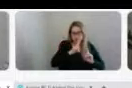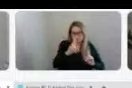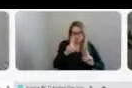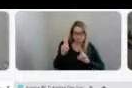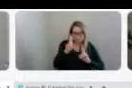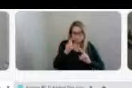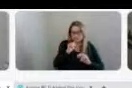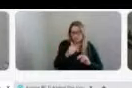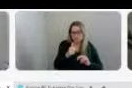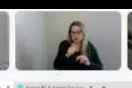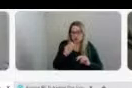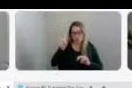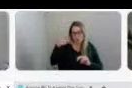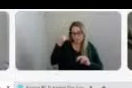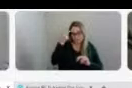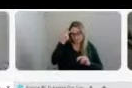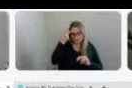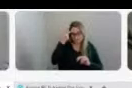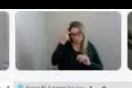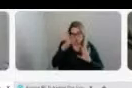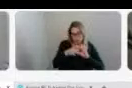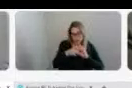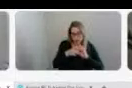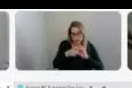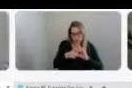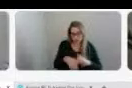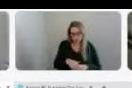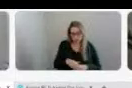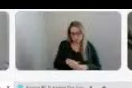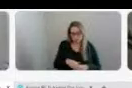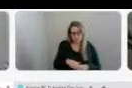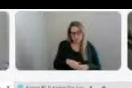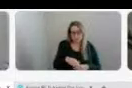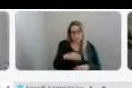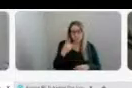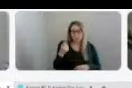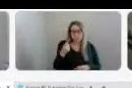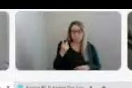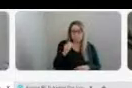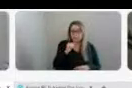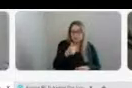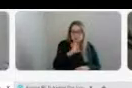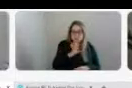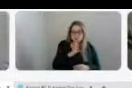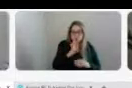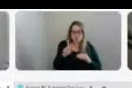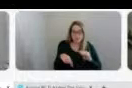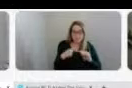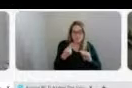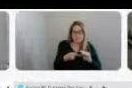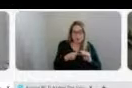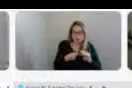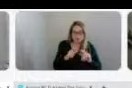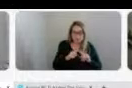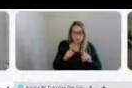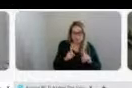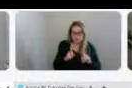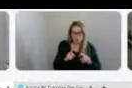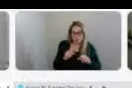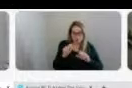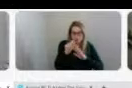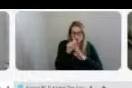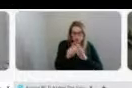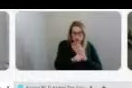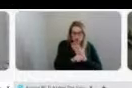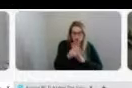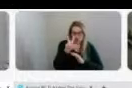on party affiliation something that it hasn't been talked talked about much but we are a state of